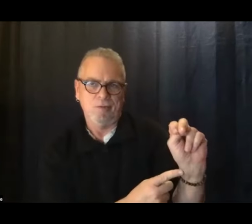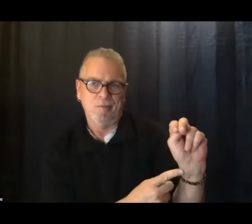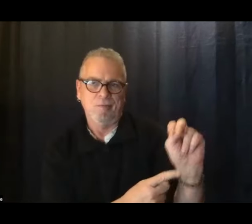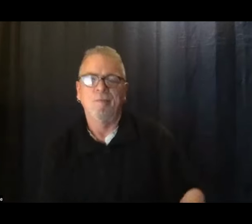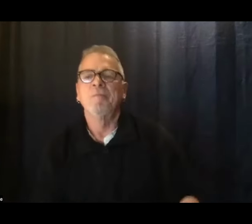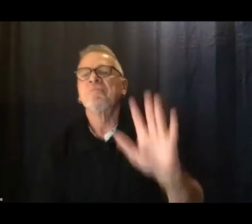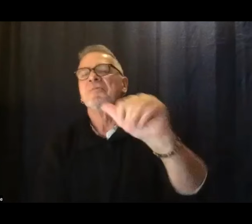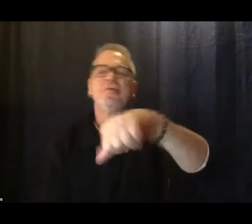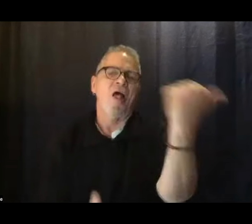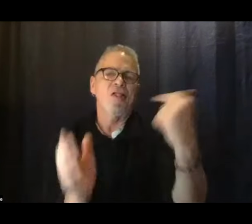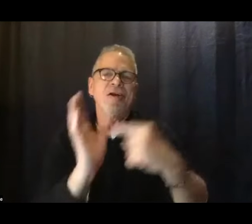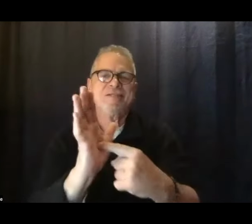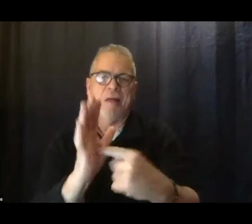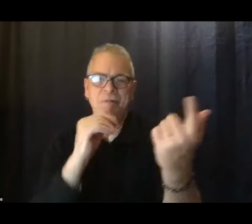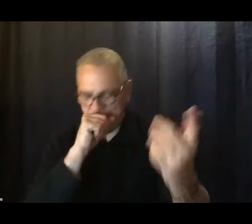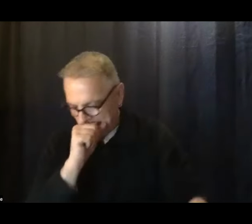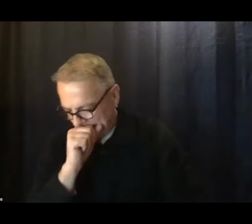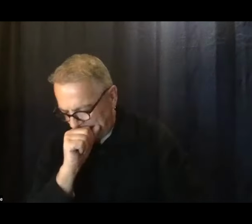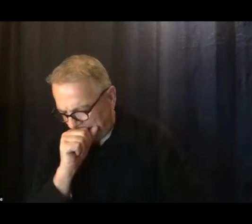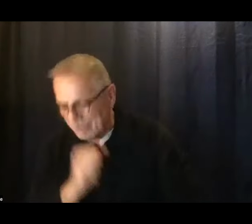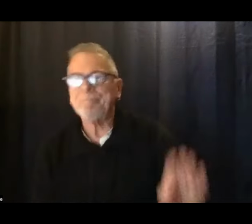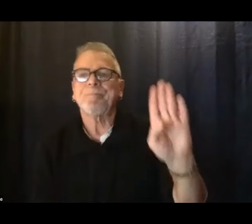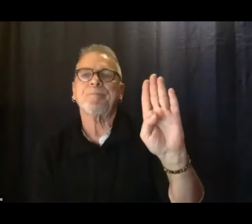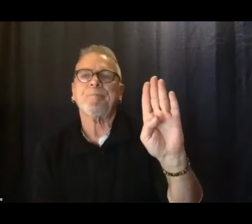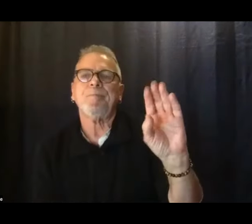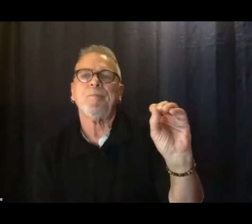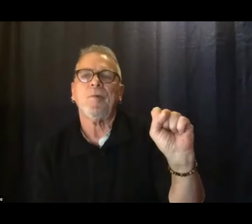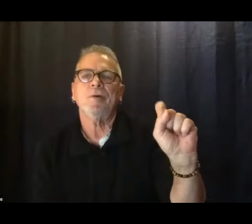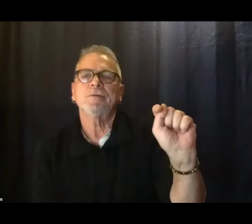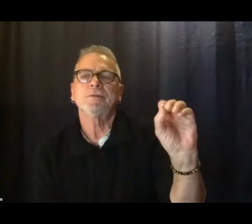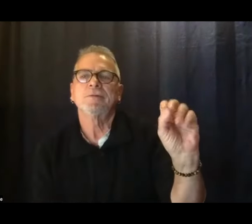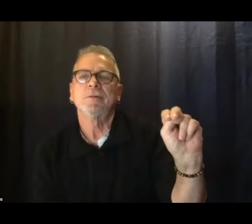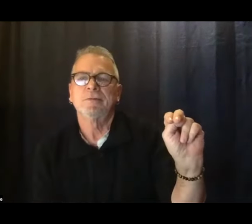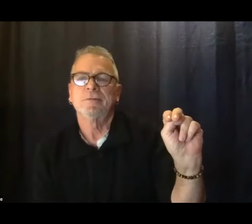C-A-R-T-O-N, cartoon. As another example, let me think.